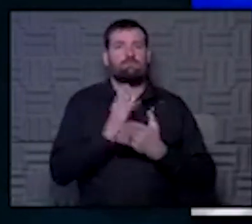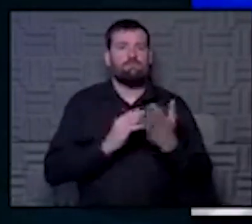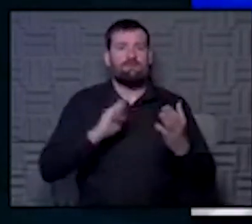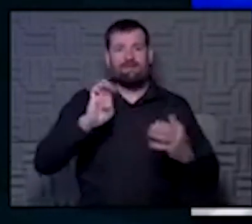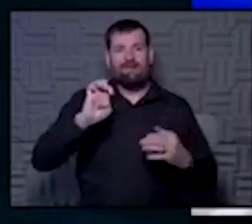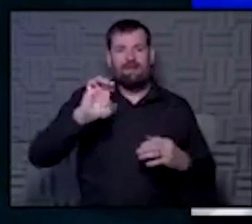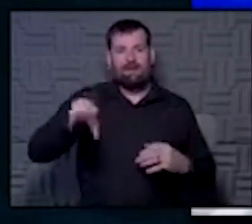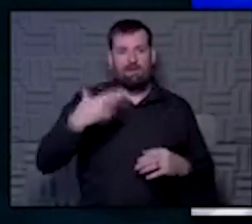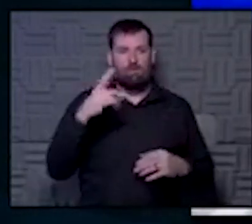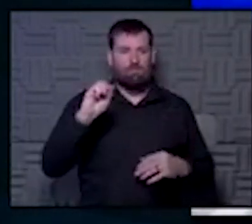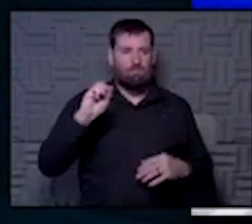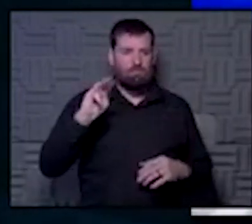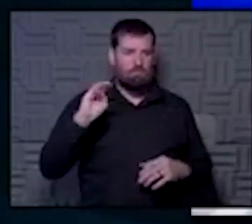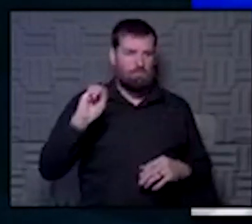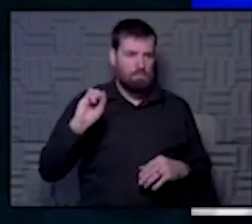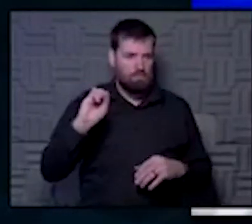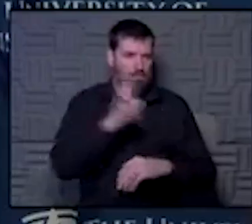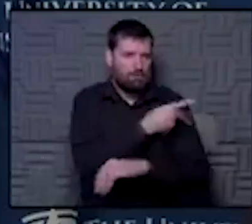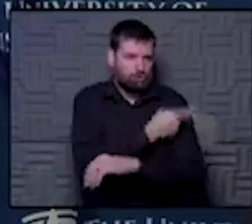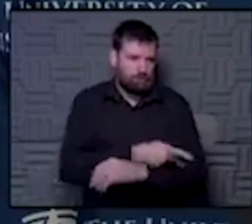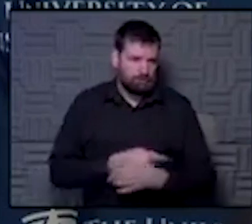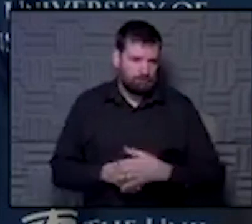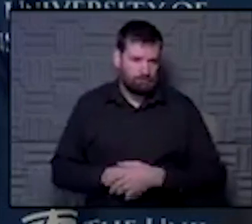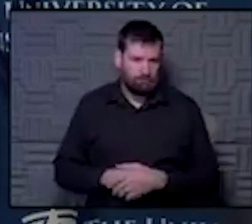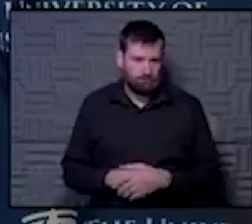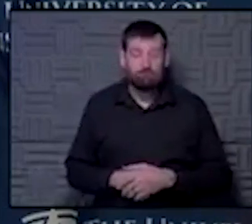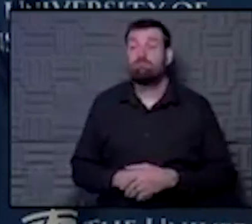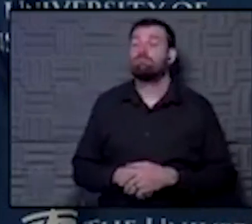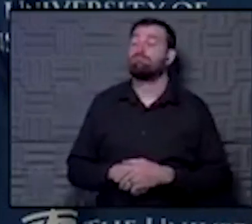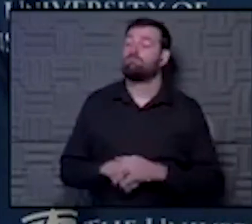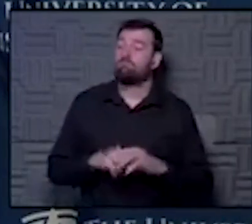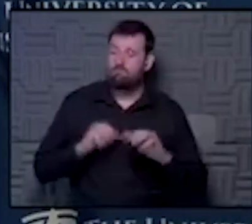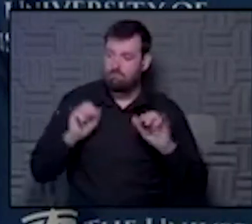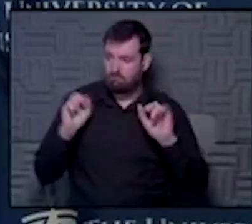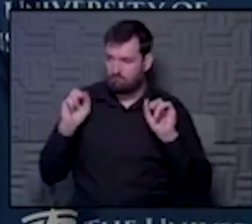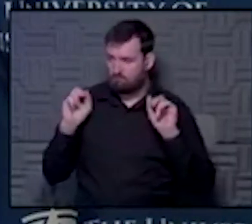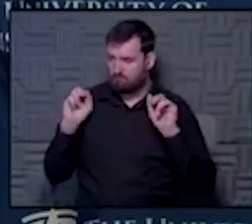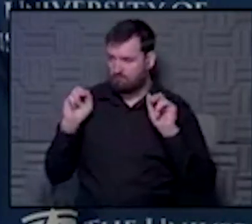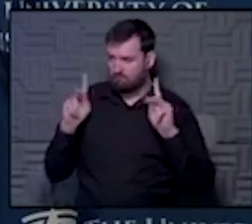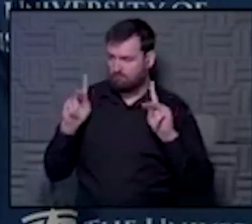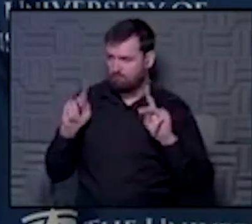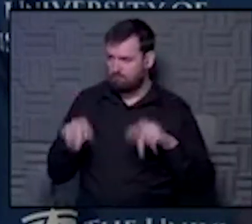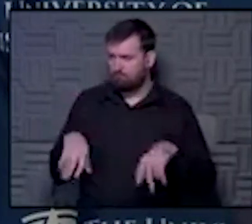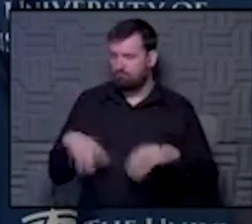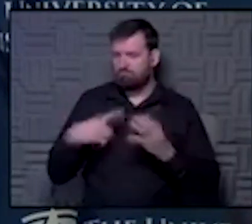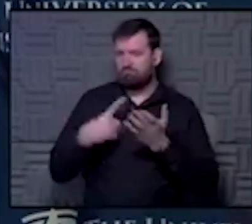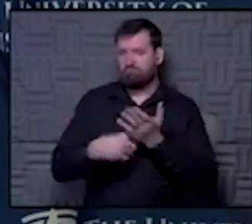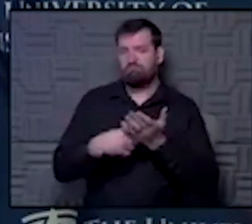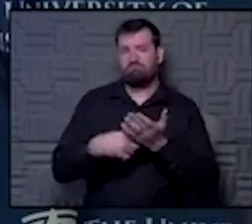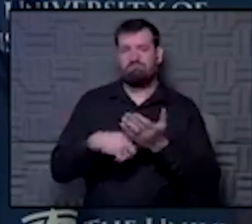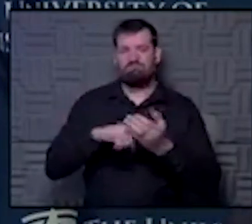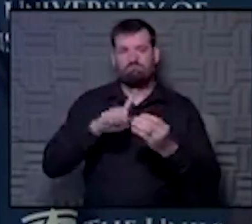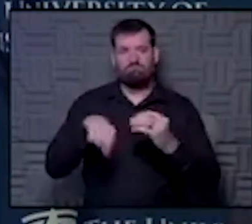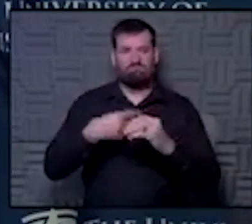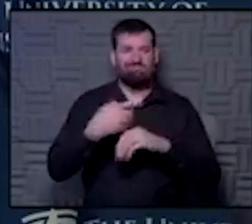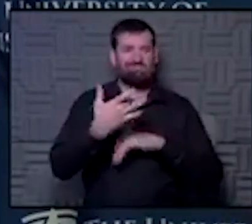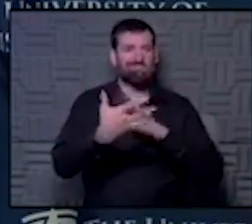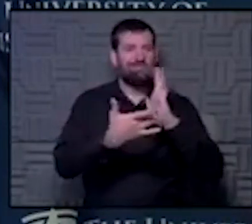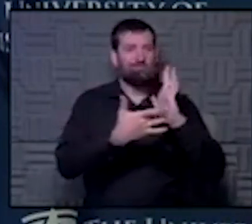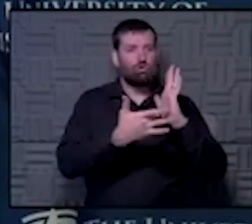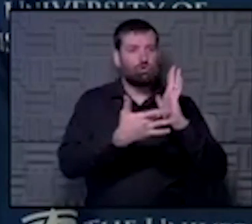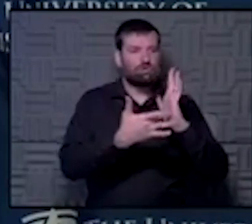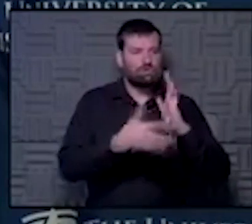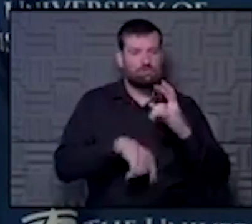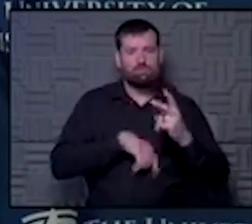patients you've had to take care of with COVID. Okay, I just want to talk about, you know, the technology and, you know,